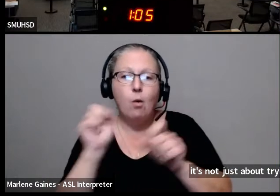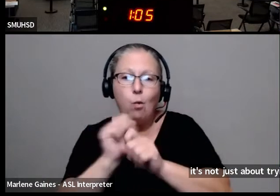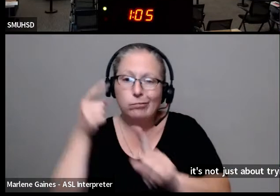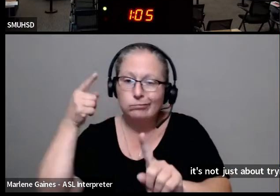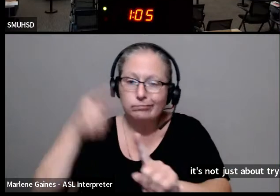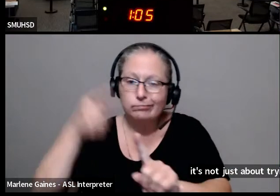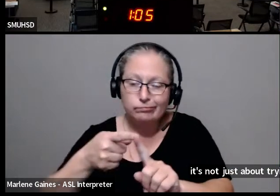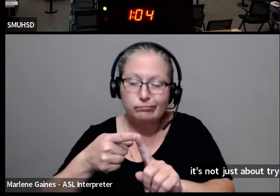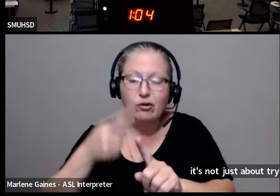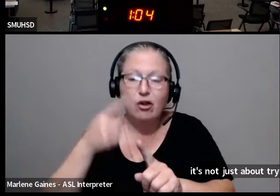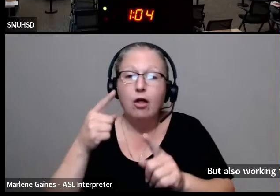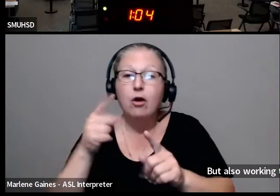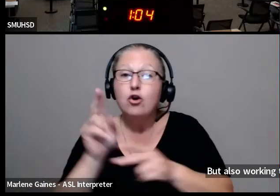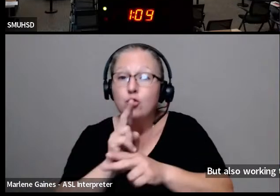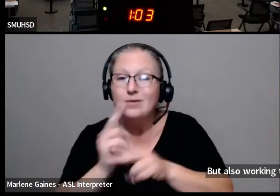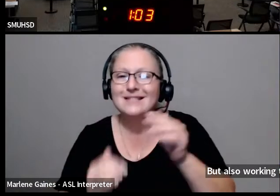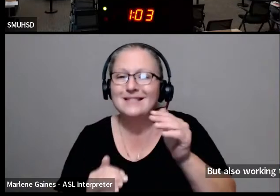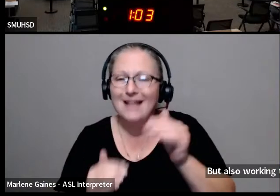through equity.